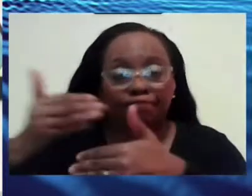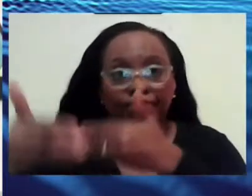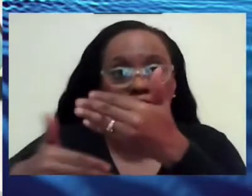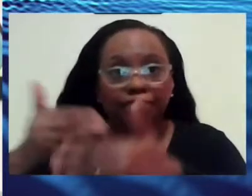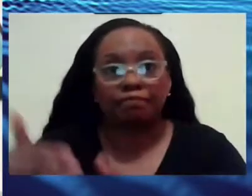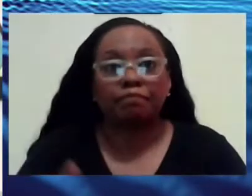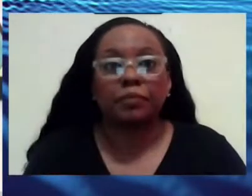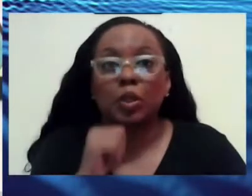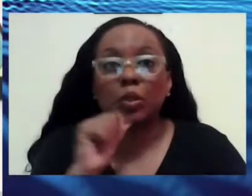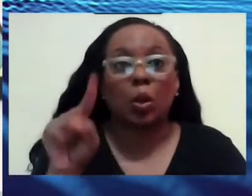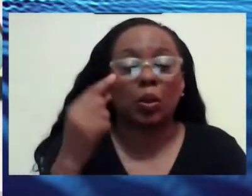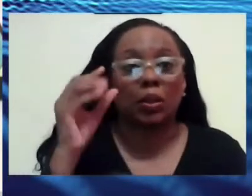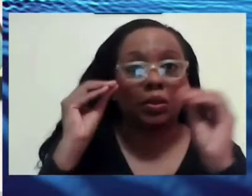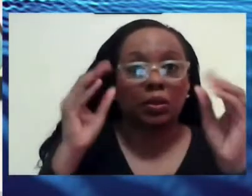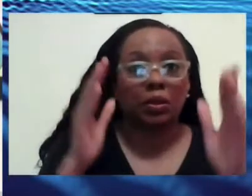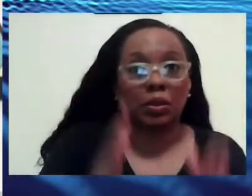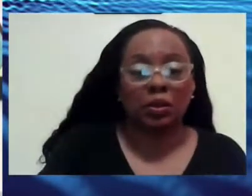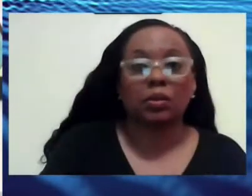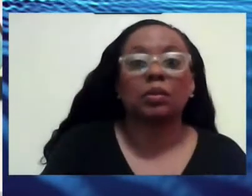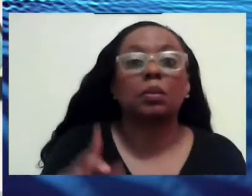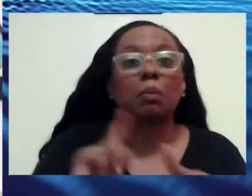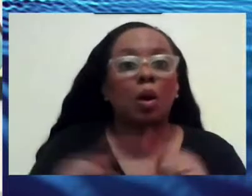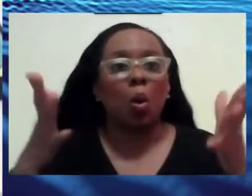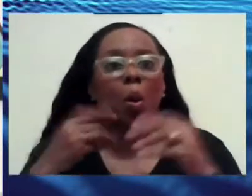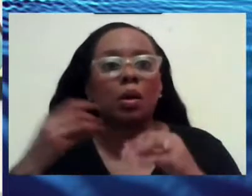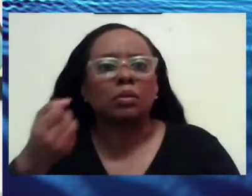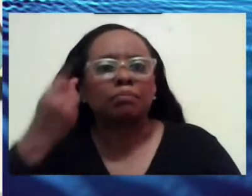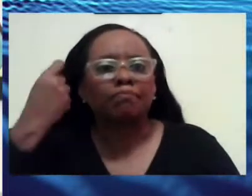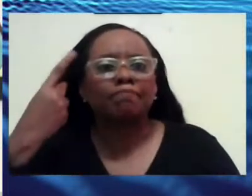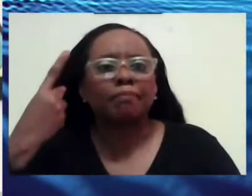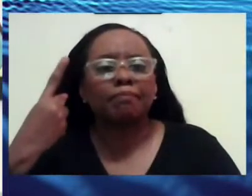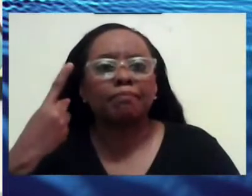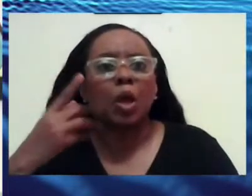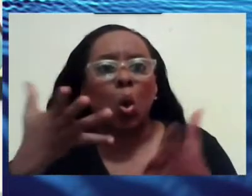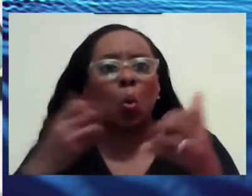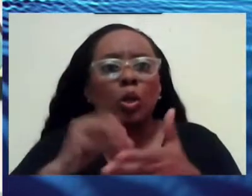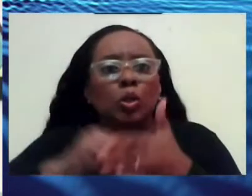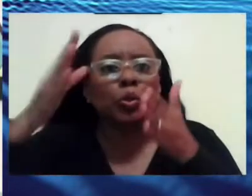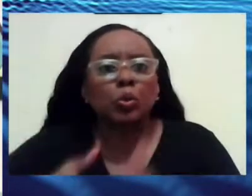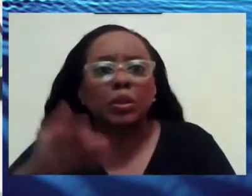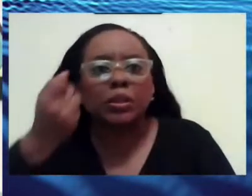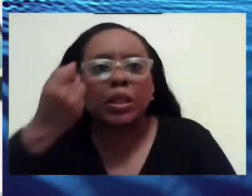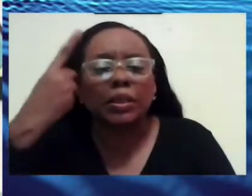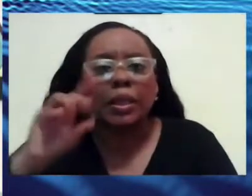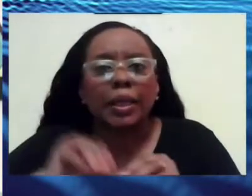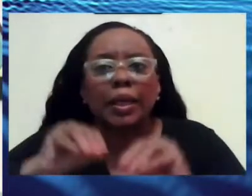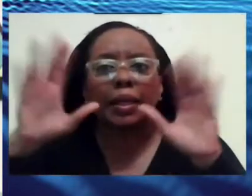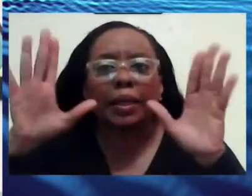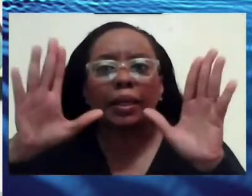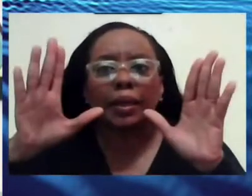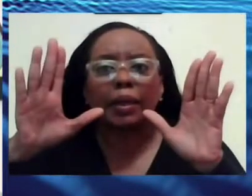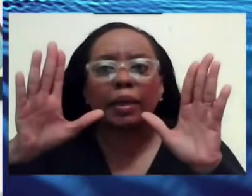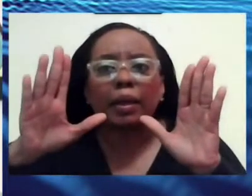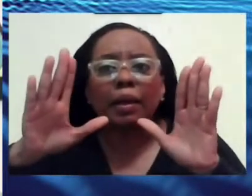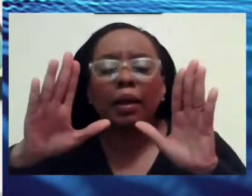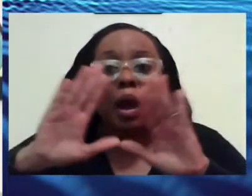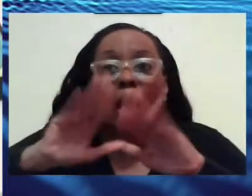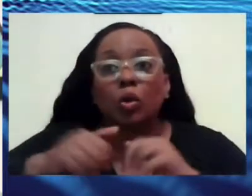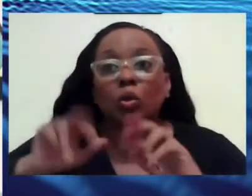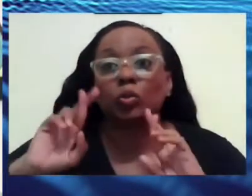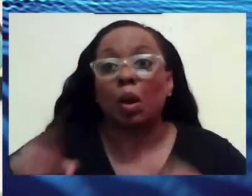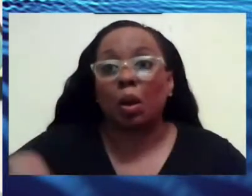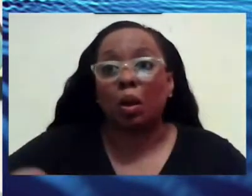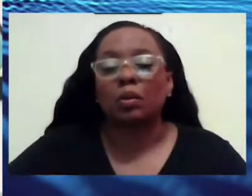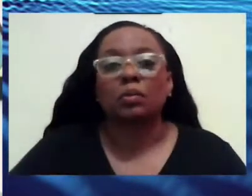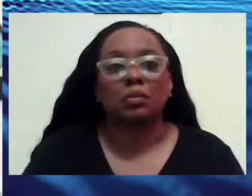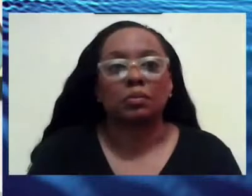for the teachers, but certainly a better understanding by students as to how to respond in this type of environment. It's becoming more and more apparent